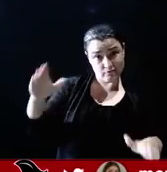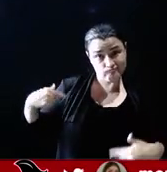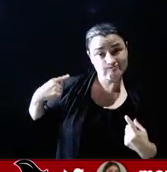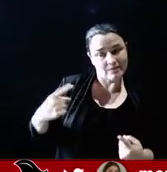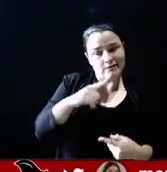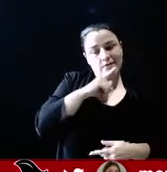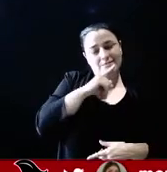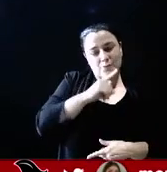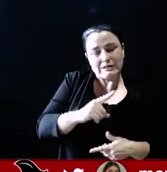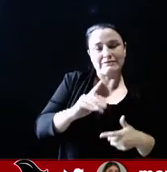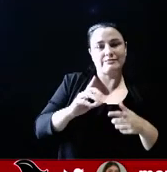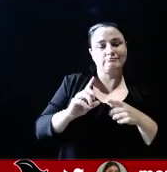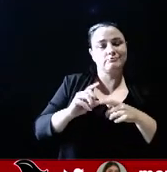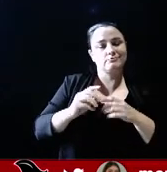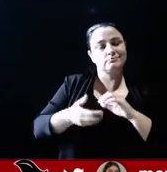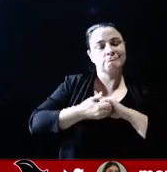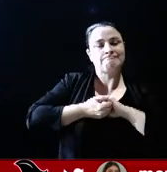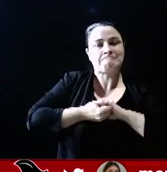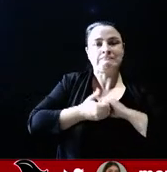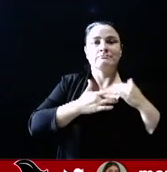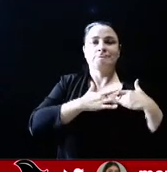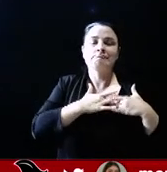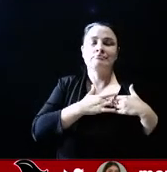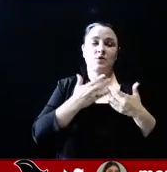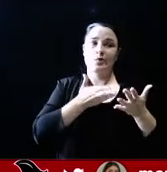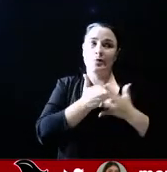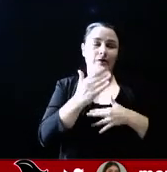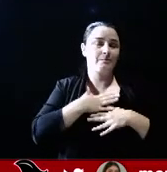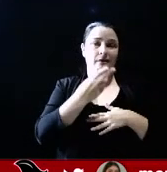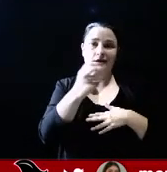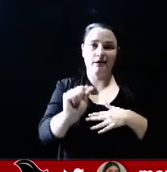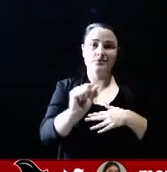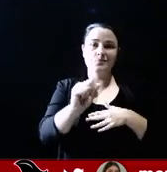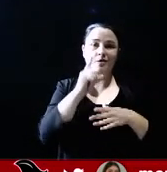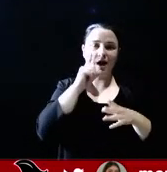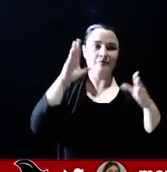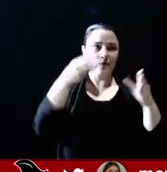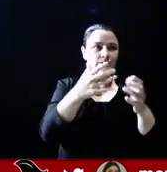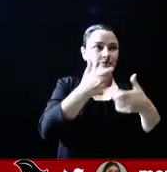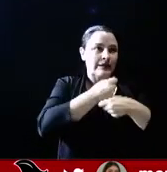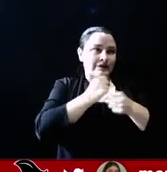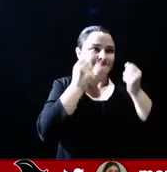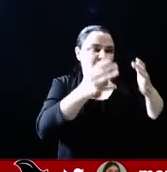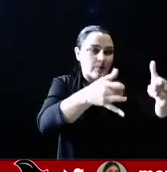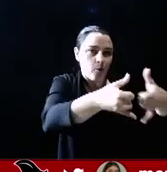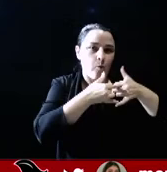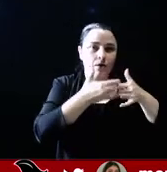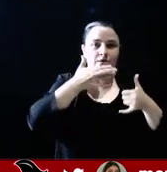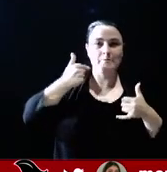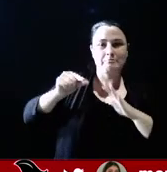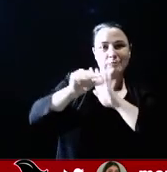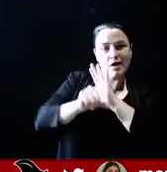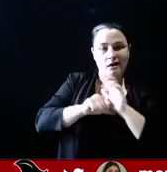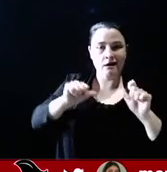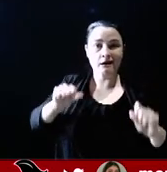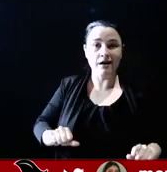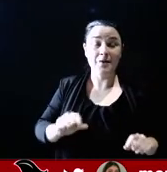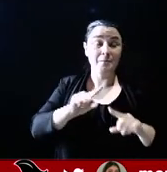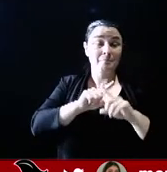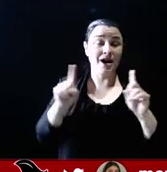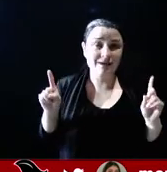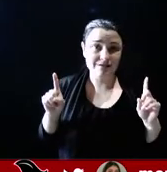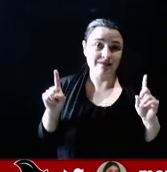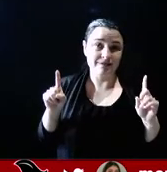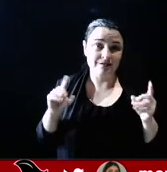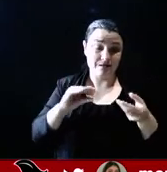near and dear to my heart. Throughout my high school career, I focused on getting as many awards and the best grades as possible. However,